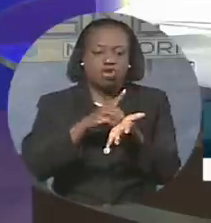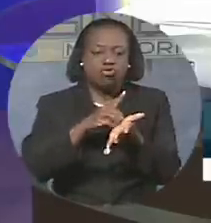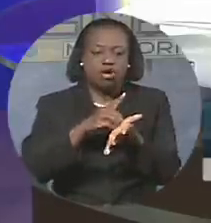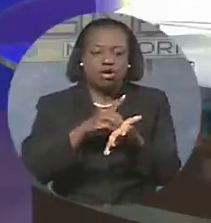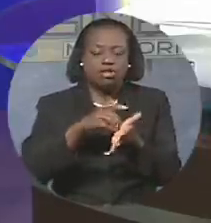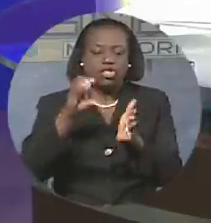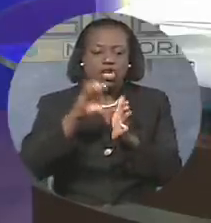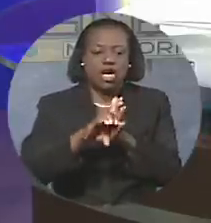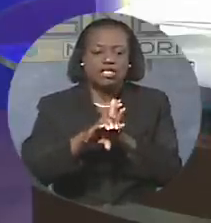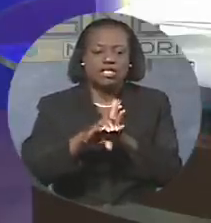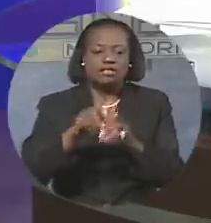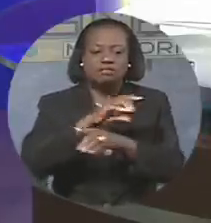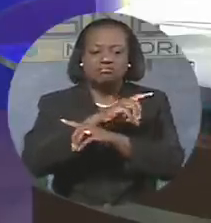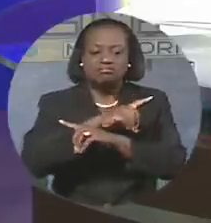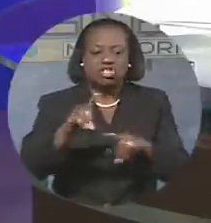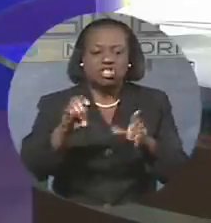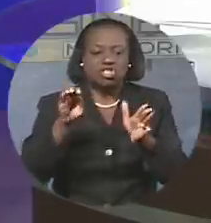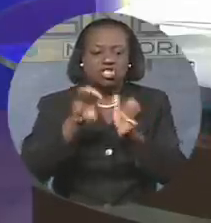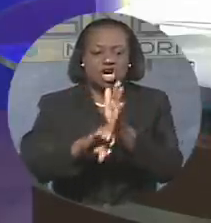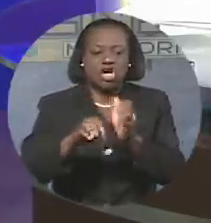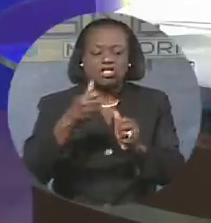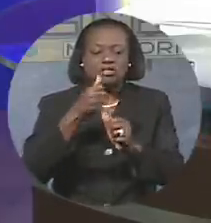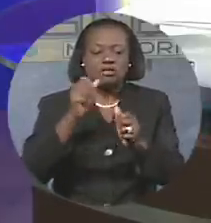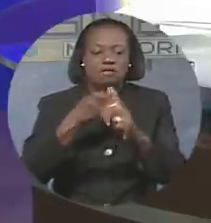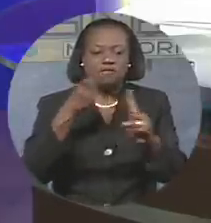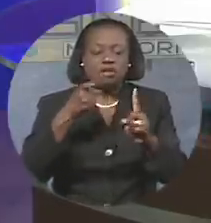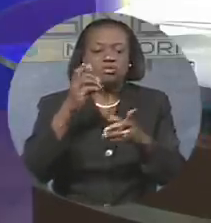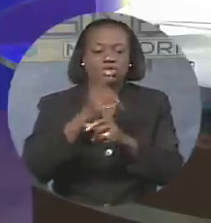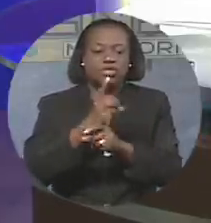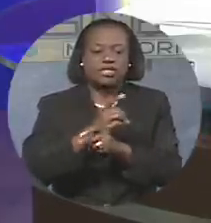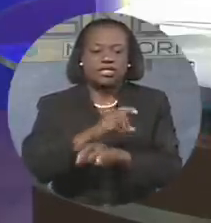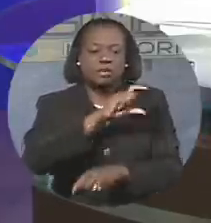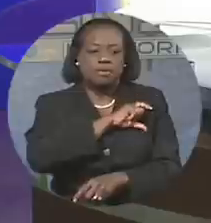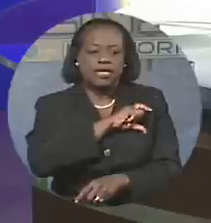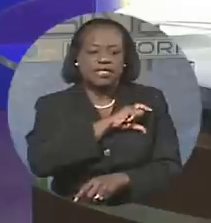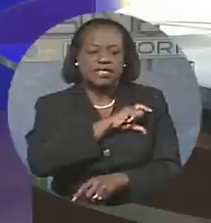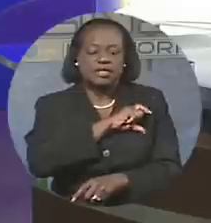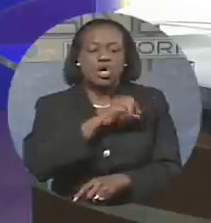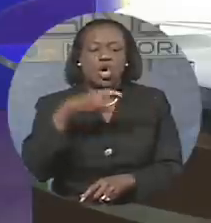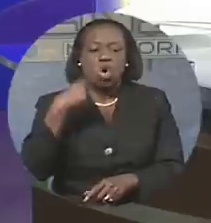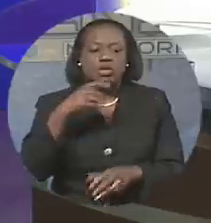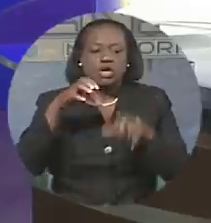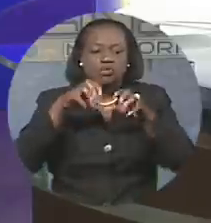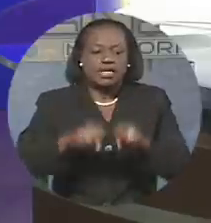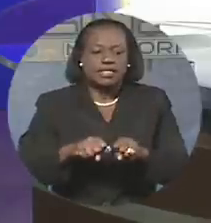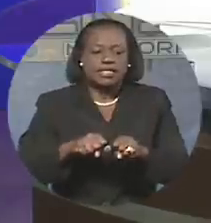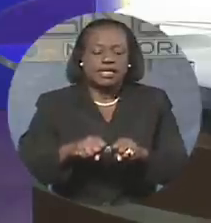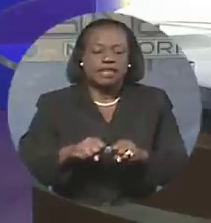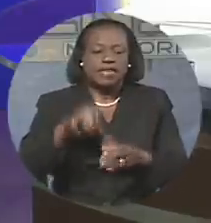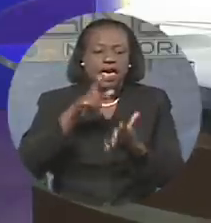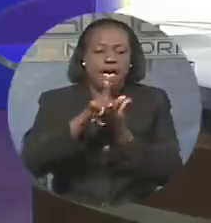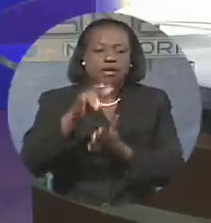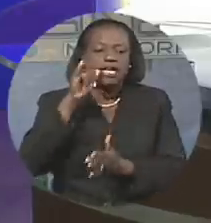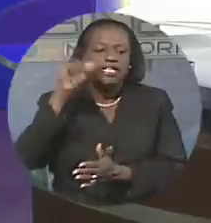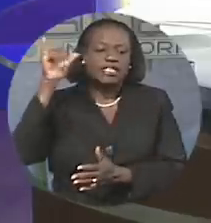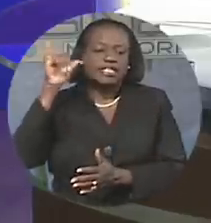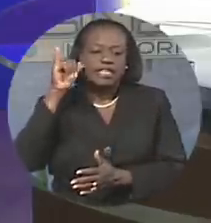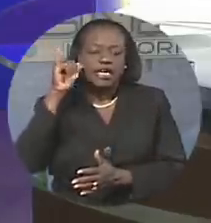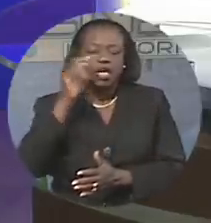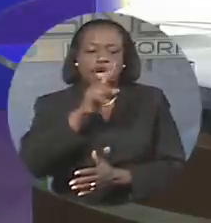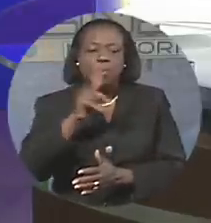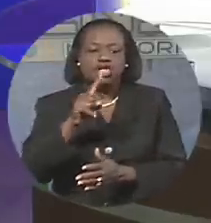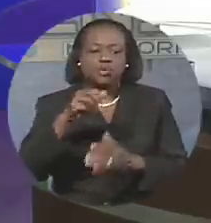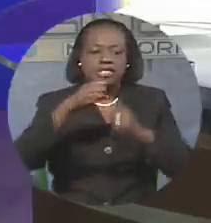a former female police officer appeared in court today for arraignment. She was arrested at the Lyndon Pinellas International Airport yesterday, where she